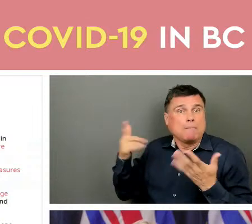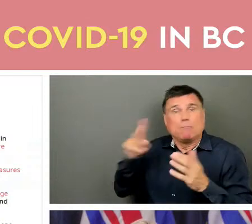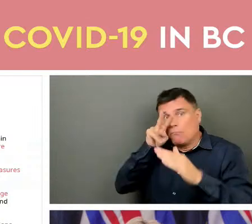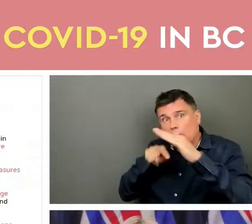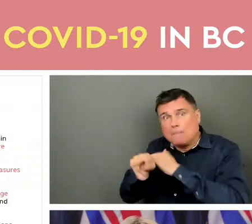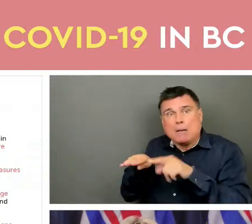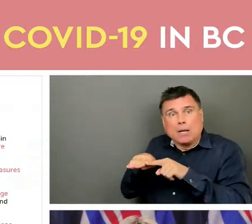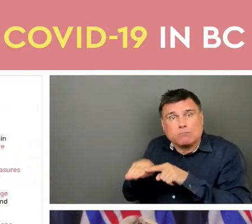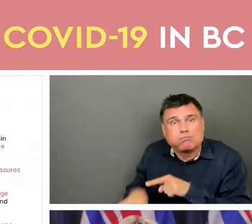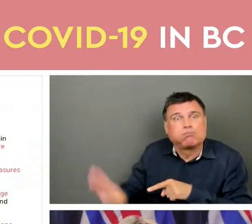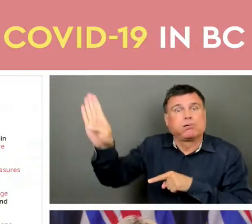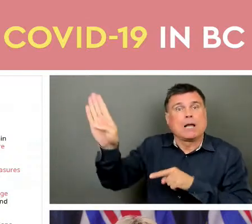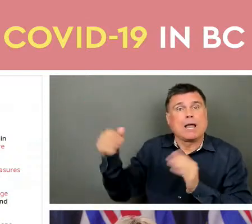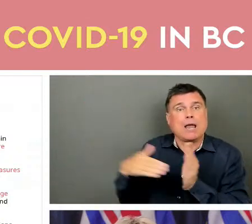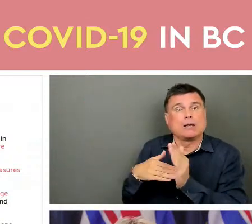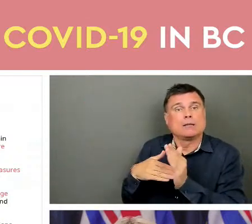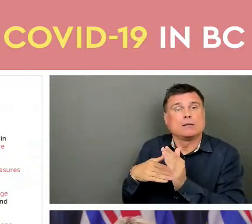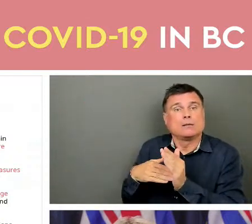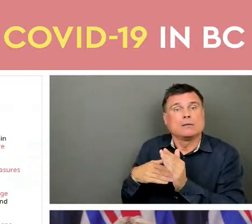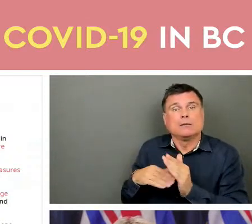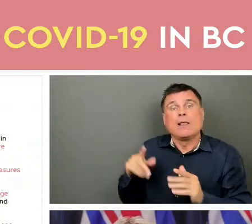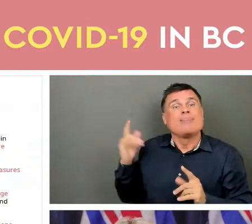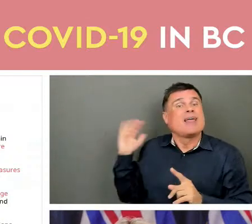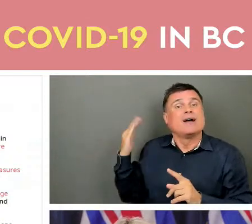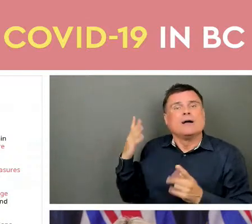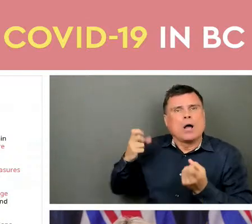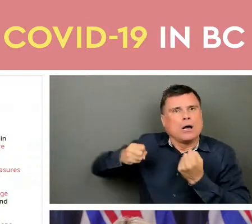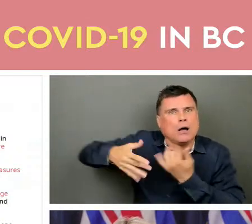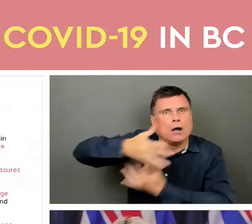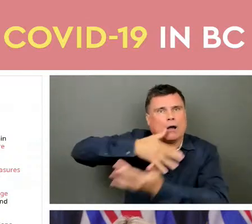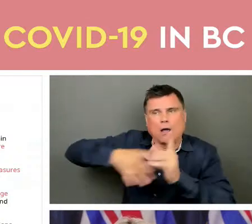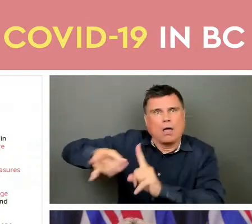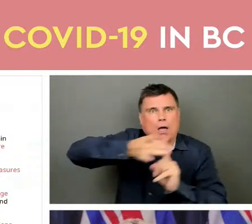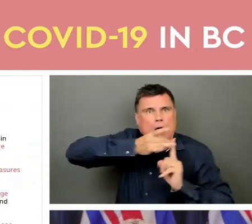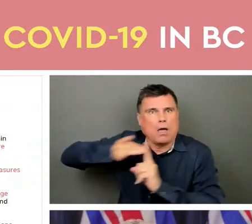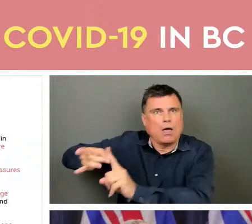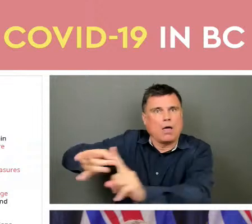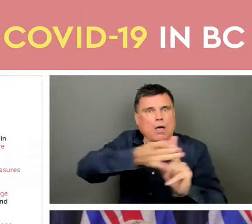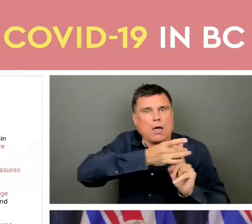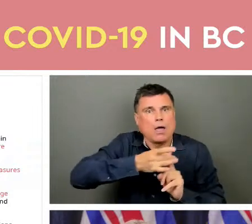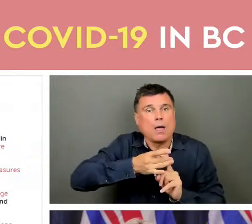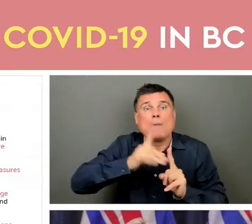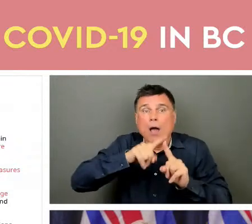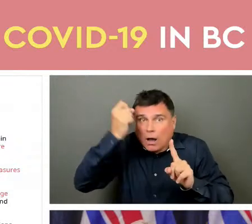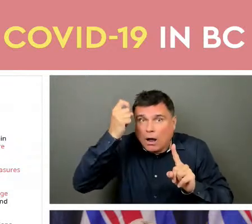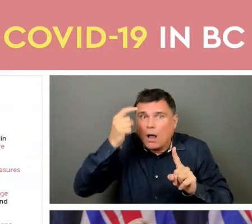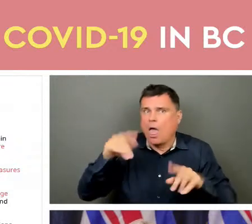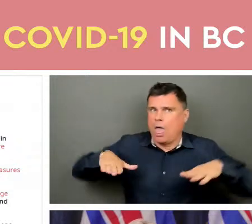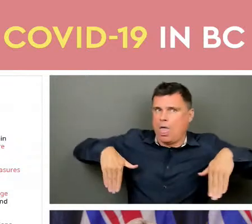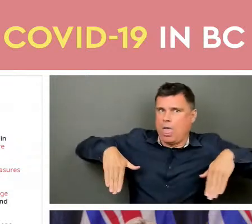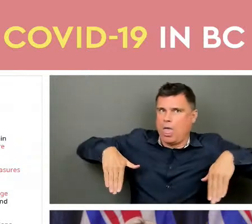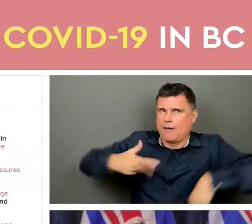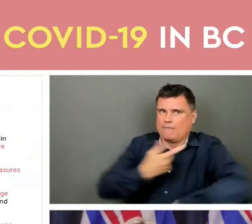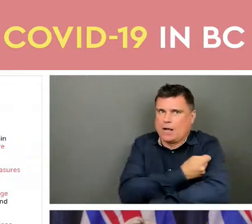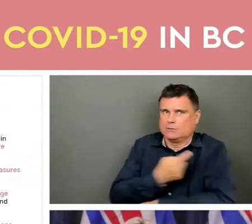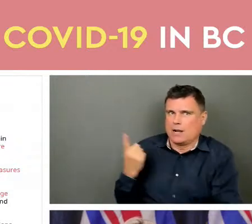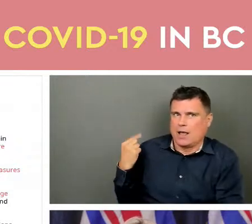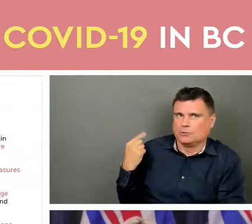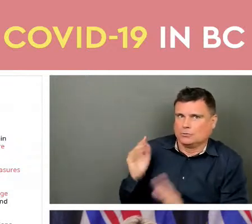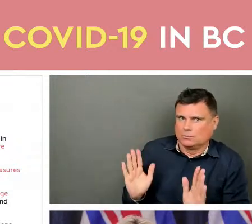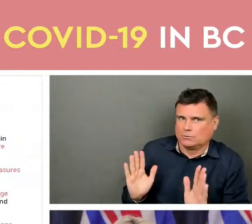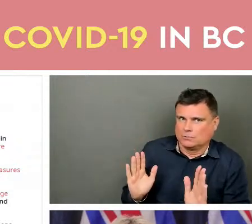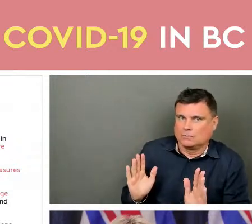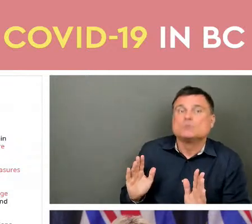given the rates that we were seeing in the community. And of course, this was in the absence of vaccination. So we started putting